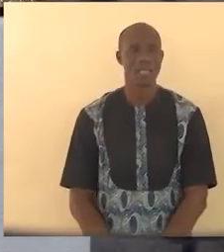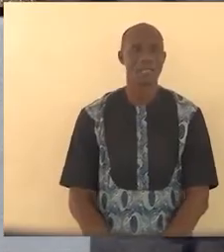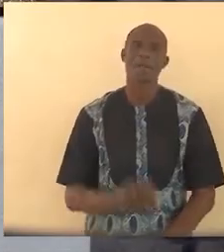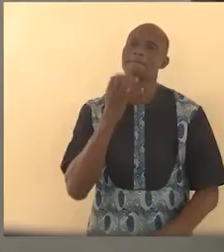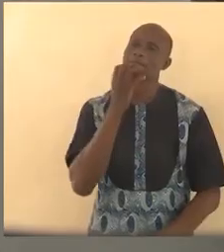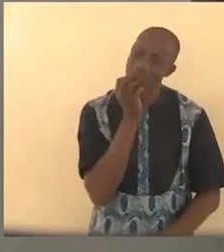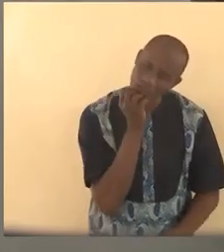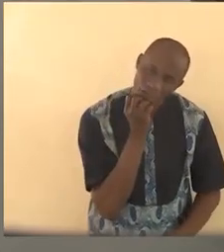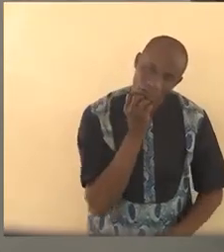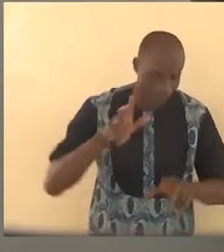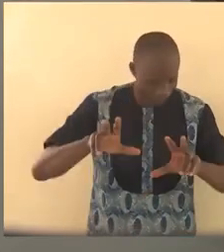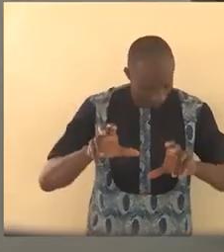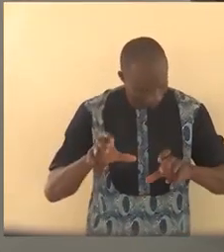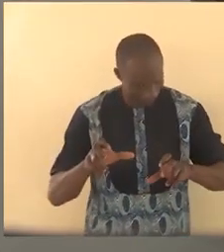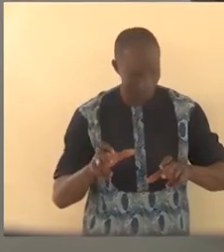Greed.